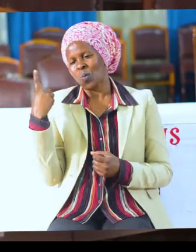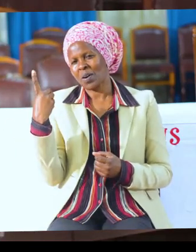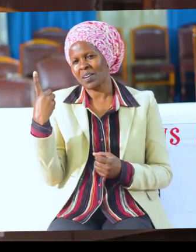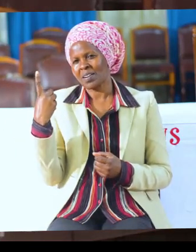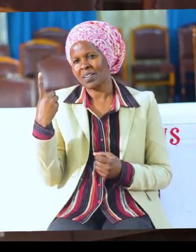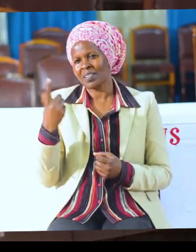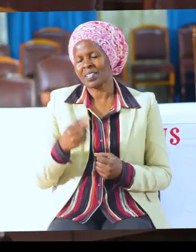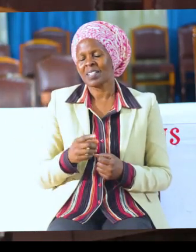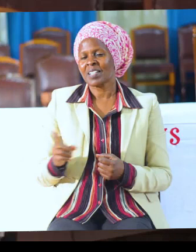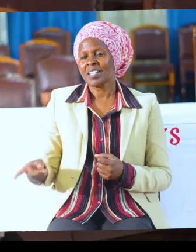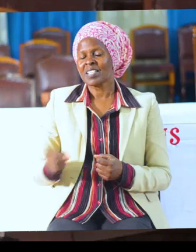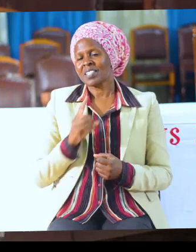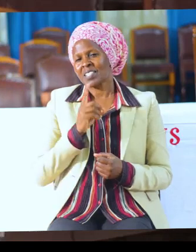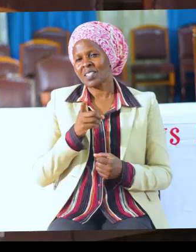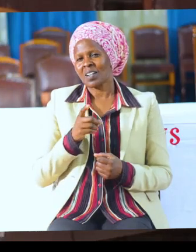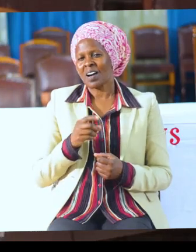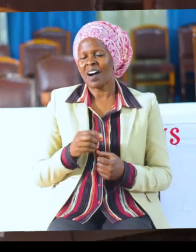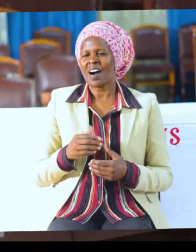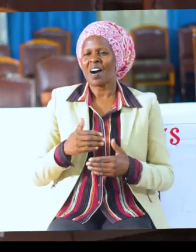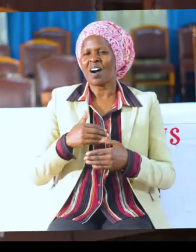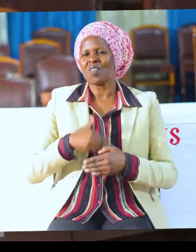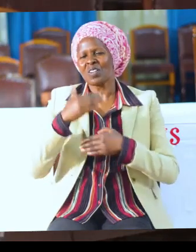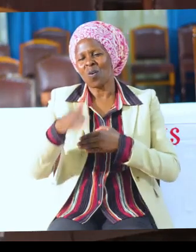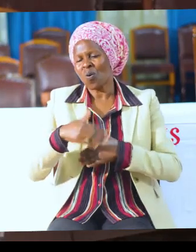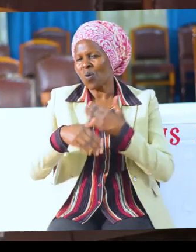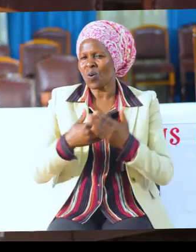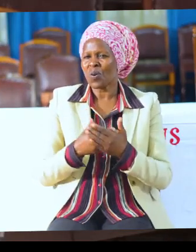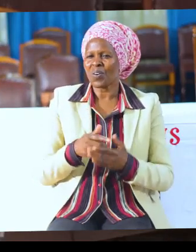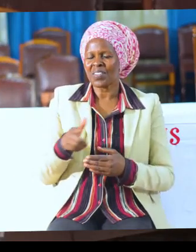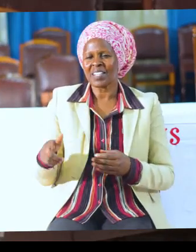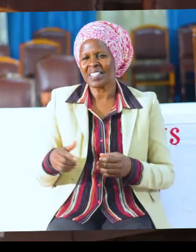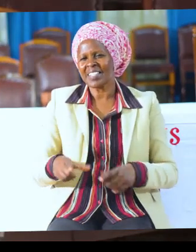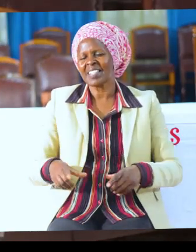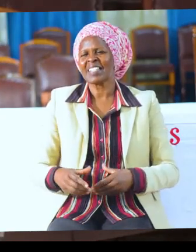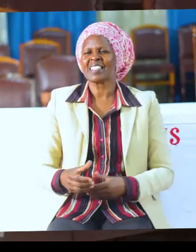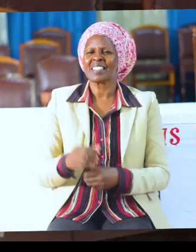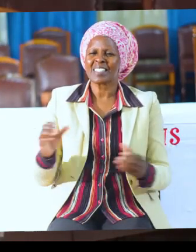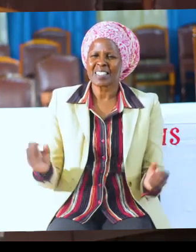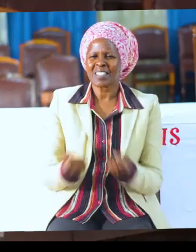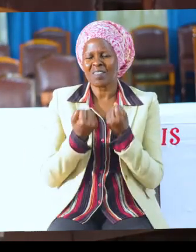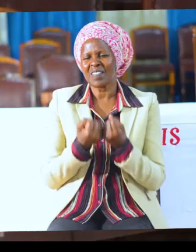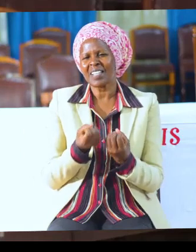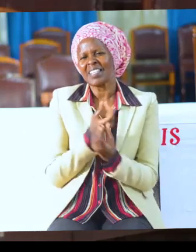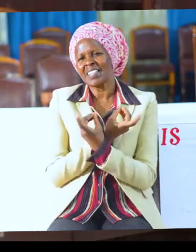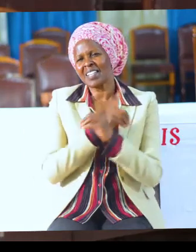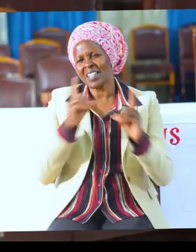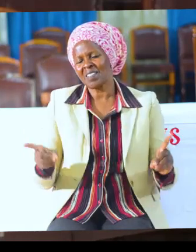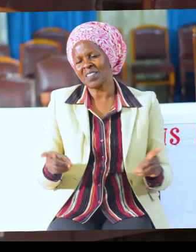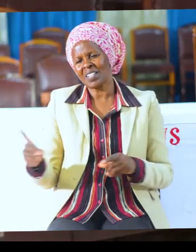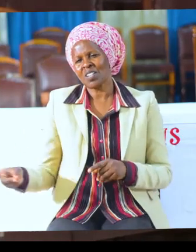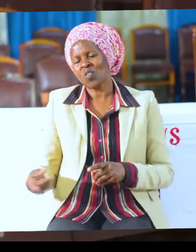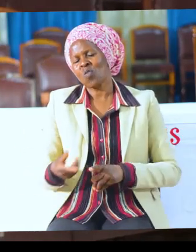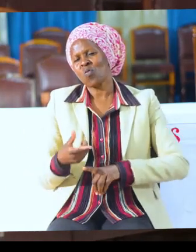number one, he is saying, after all these things that the Lord has done, saving and delivering me